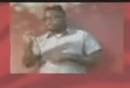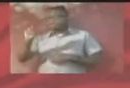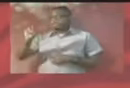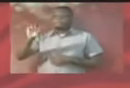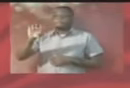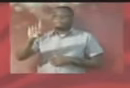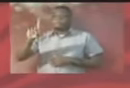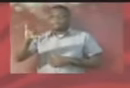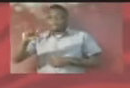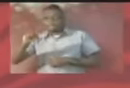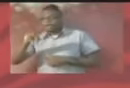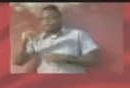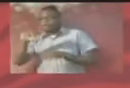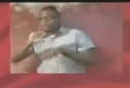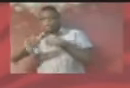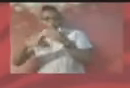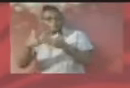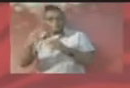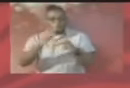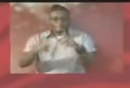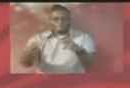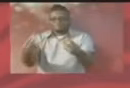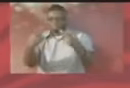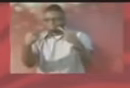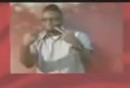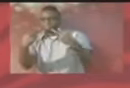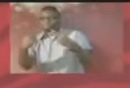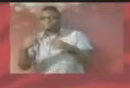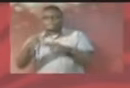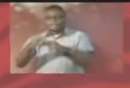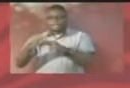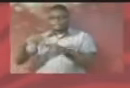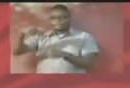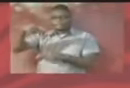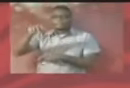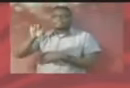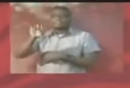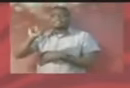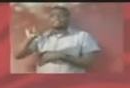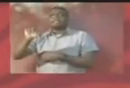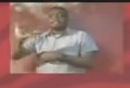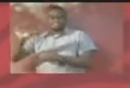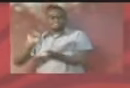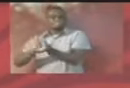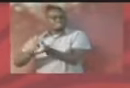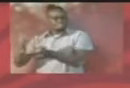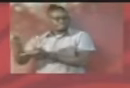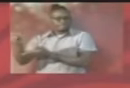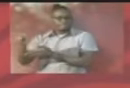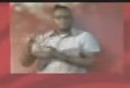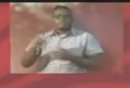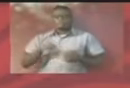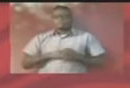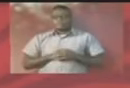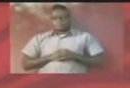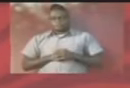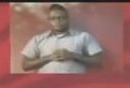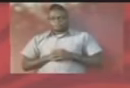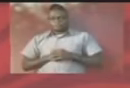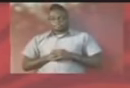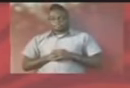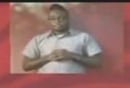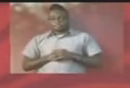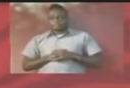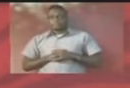and listening public. My name is Penny Ramlagan, and currently I work at Eastern Regional Health Authority as a senior district